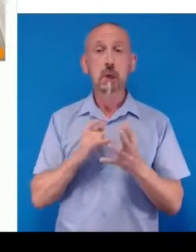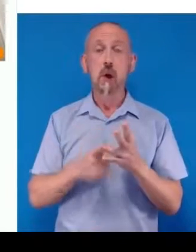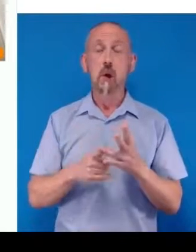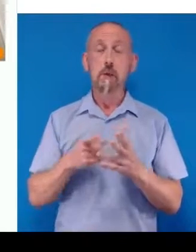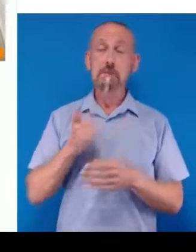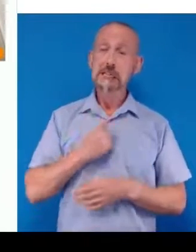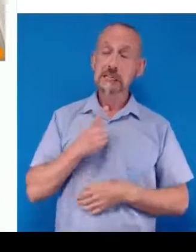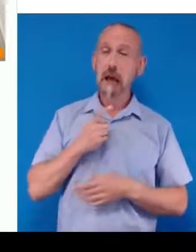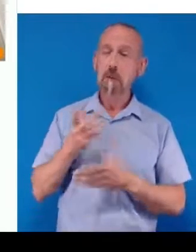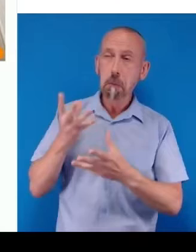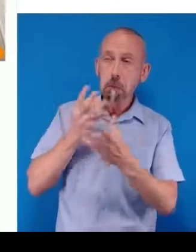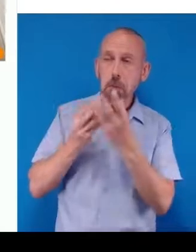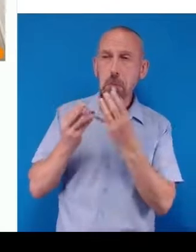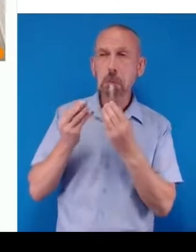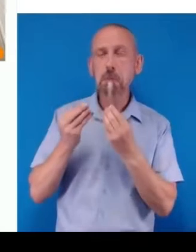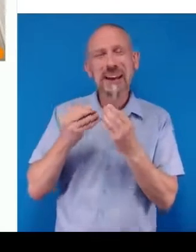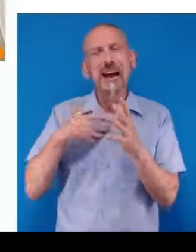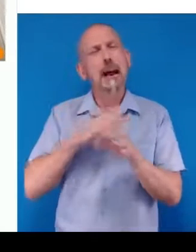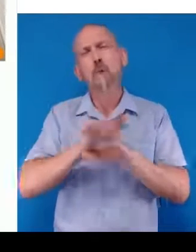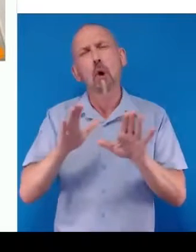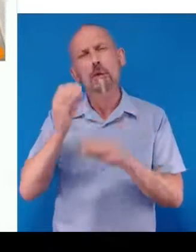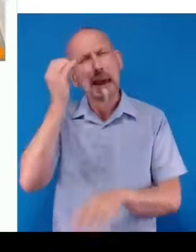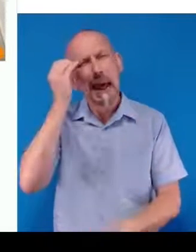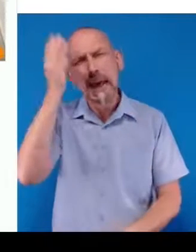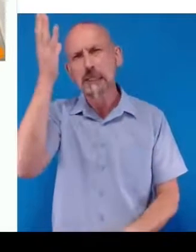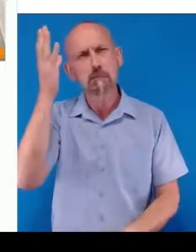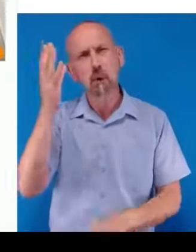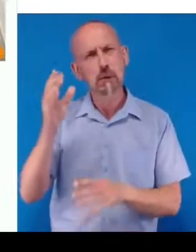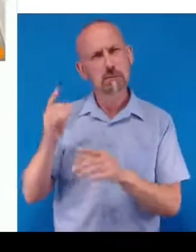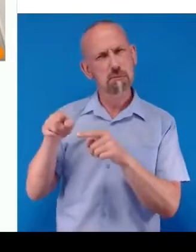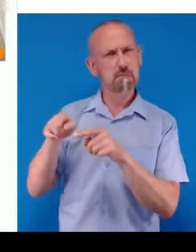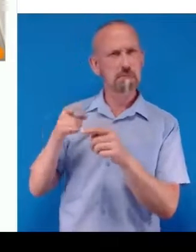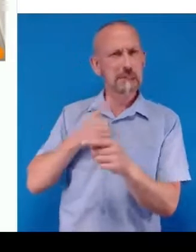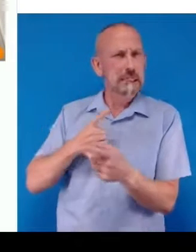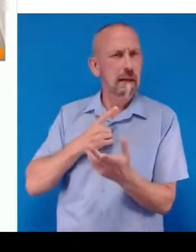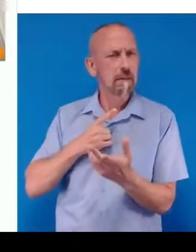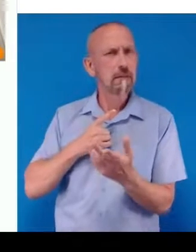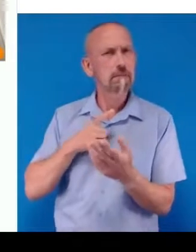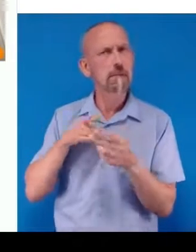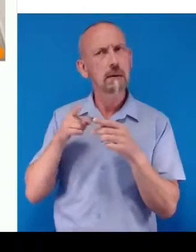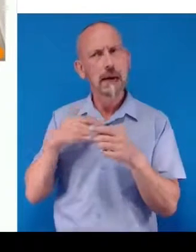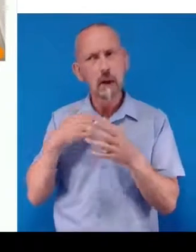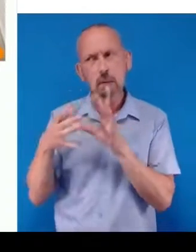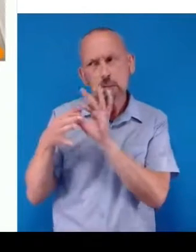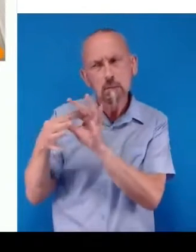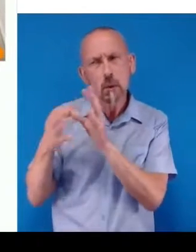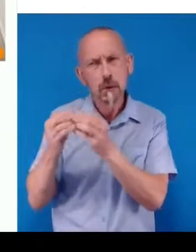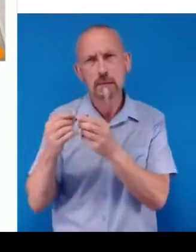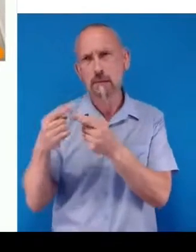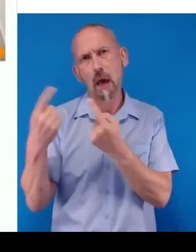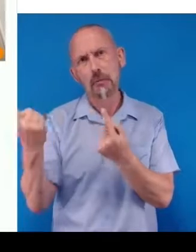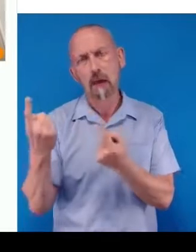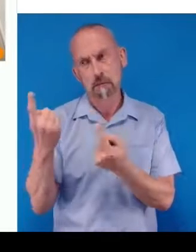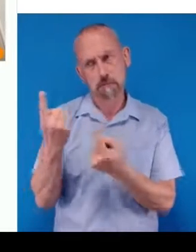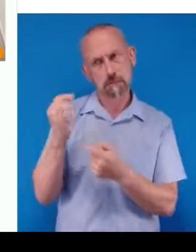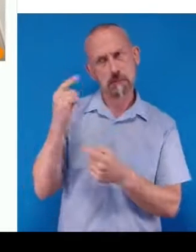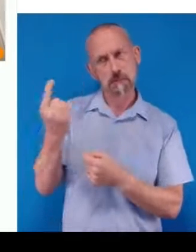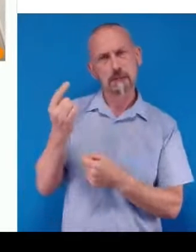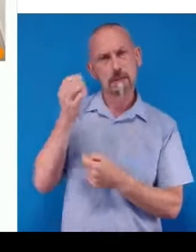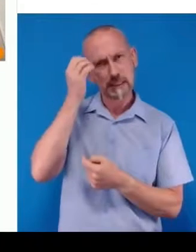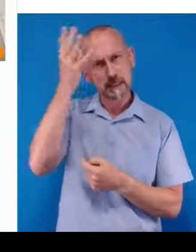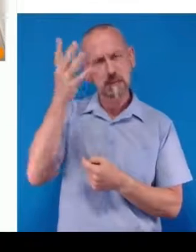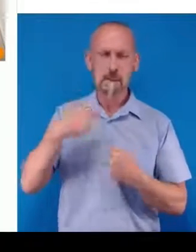with experts in this field. So I seek knowledge on this because I'm an expert in captioning,